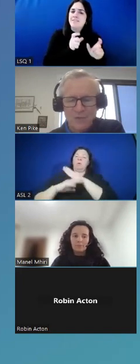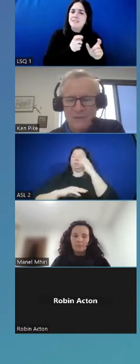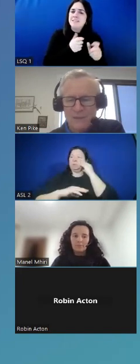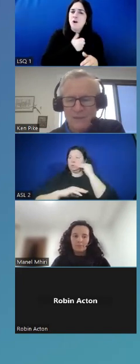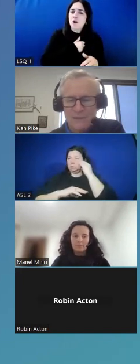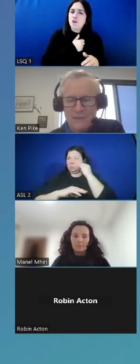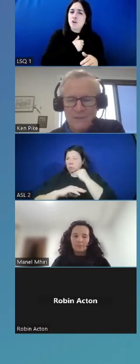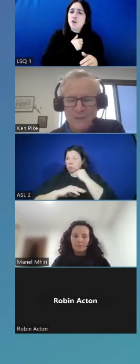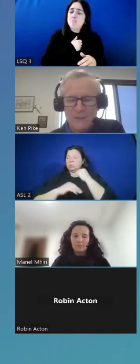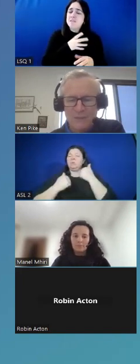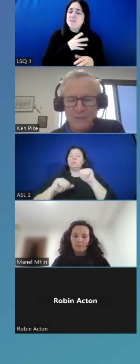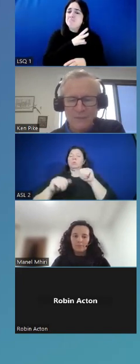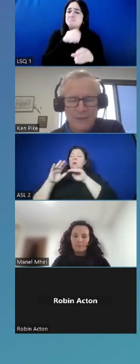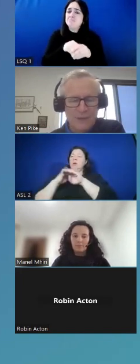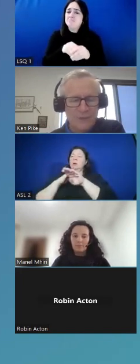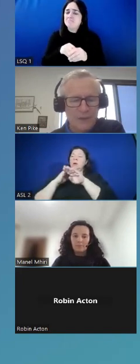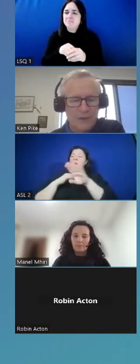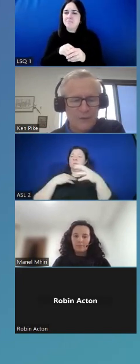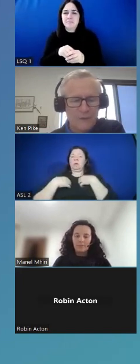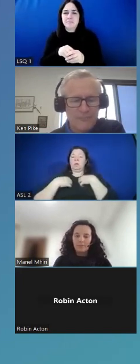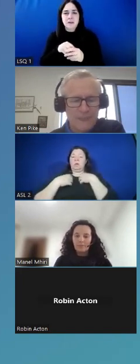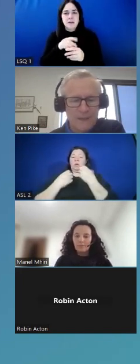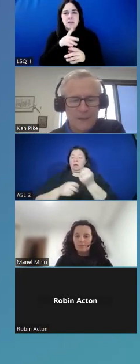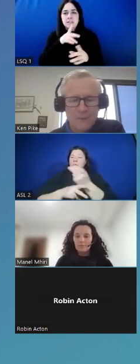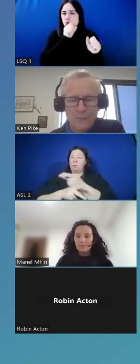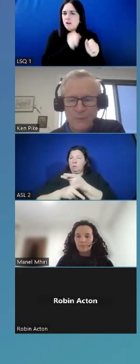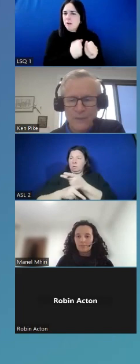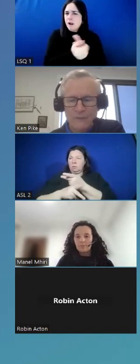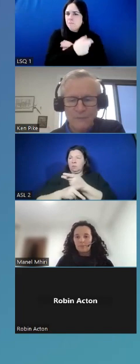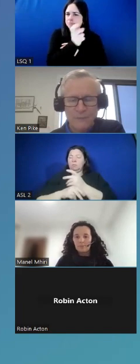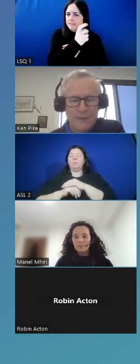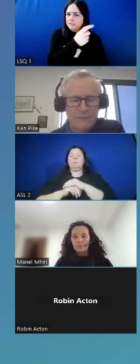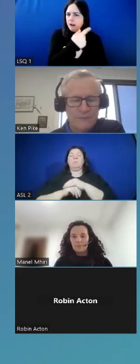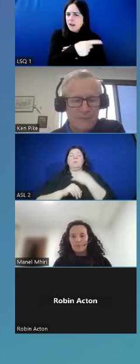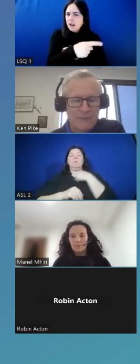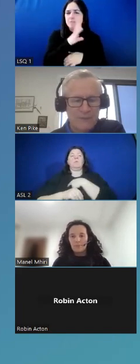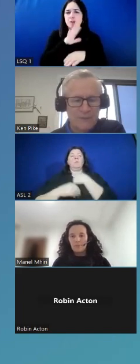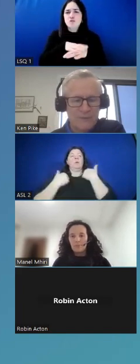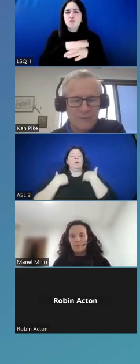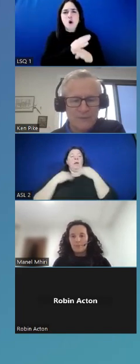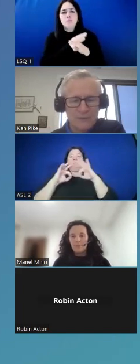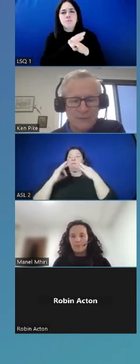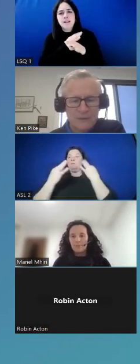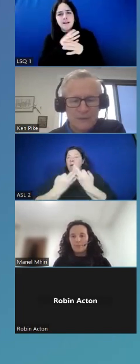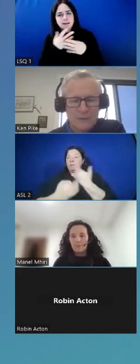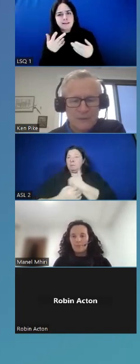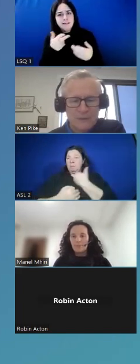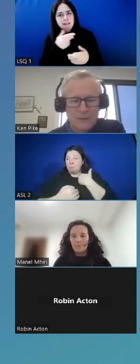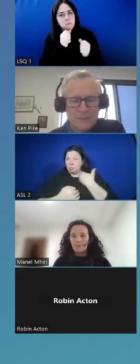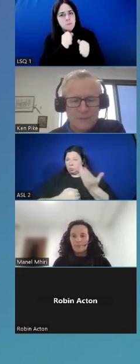experience in trying to access health care. We had family members that